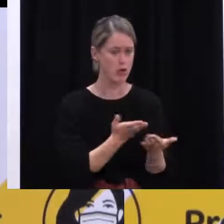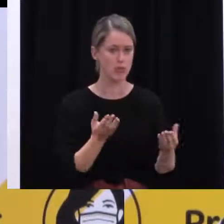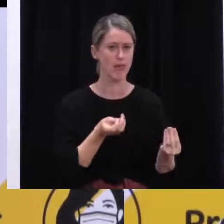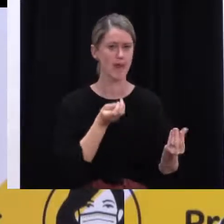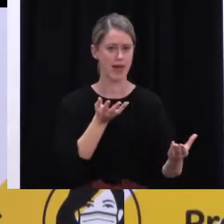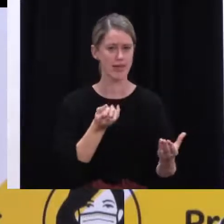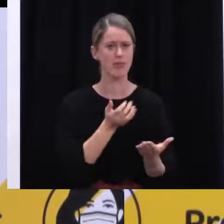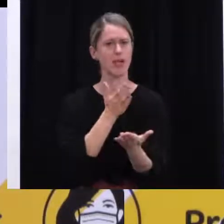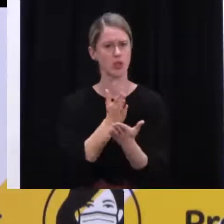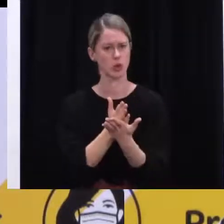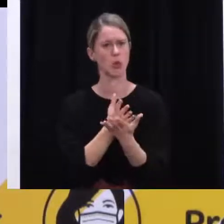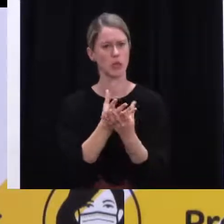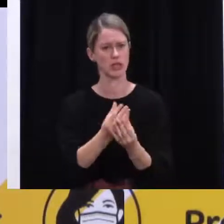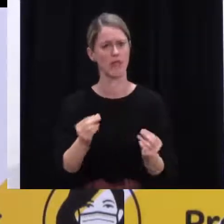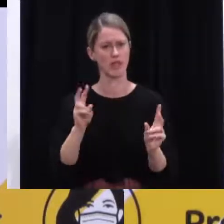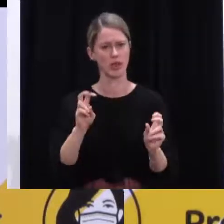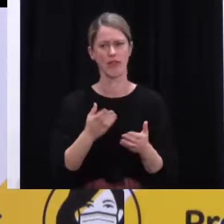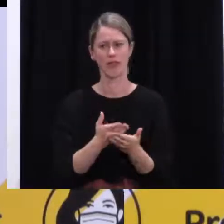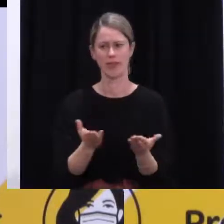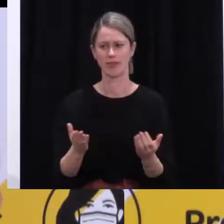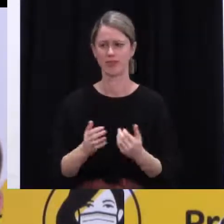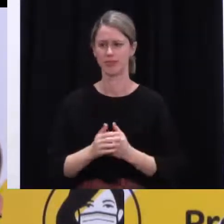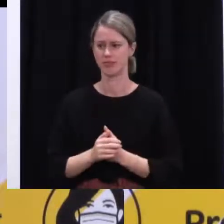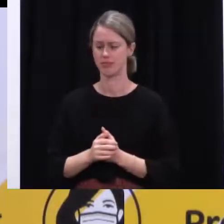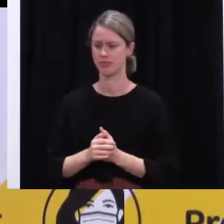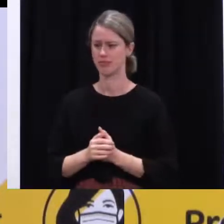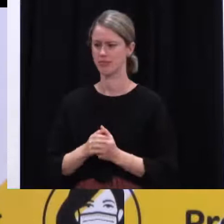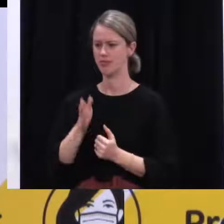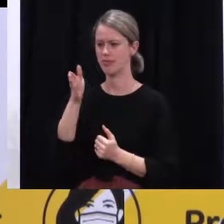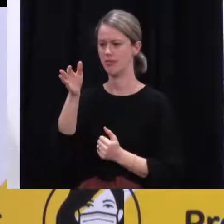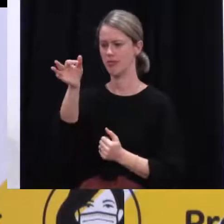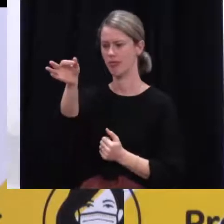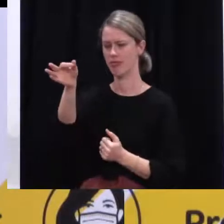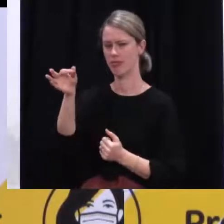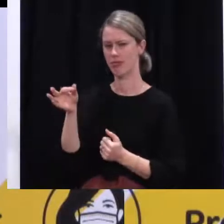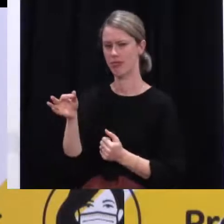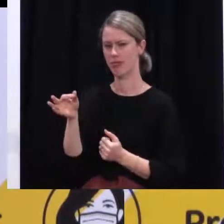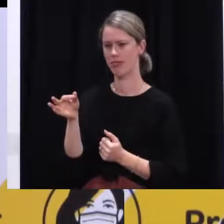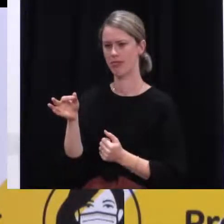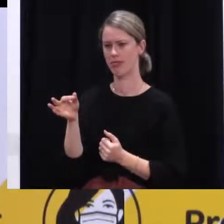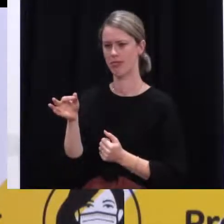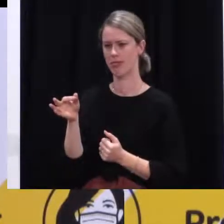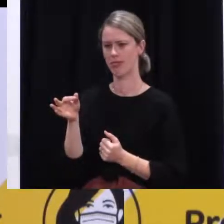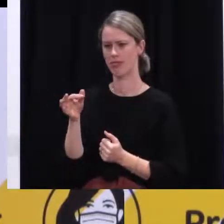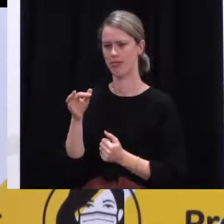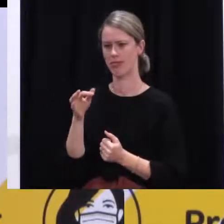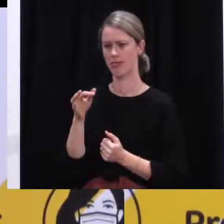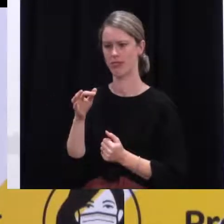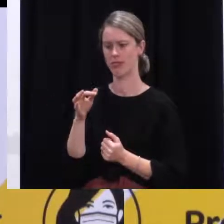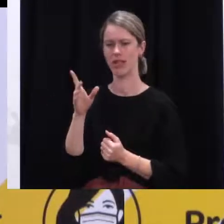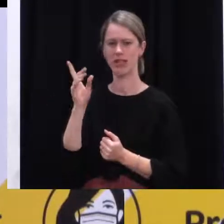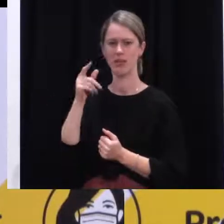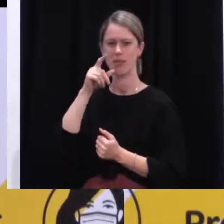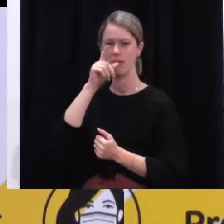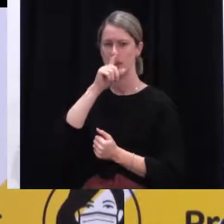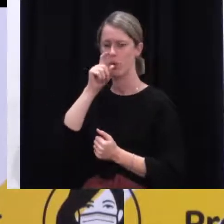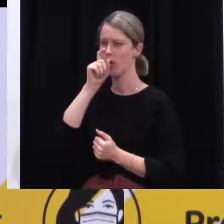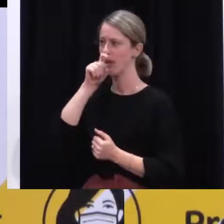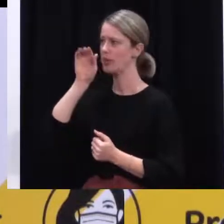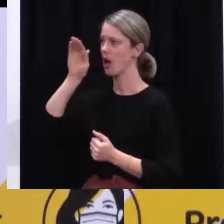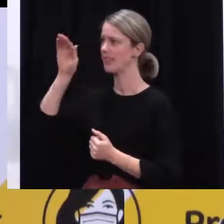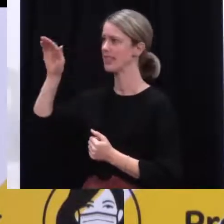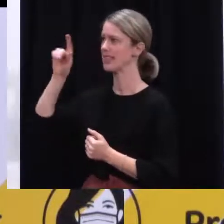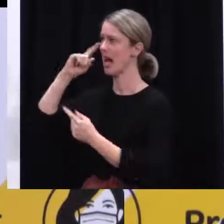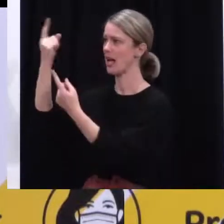sure that we're resolving those issues for them. Minister, just on behalf of the colleague, how is it fair that Kiwis are being stopped from coming home while the English